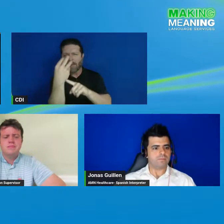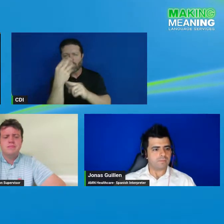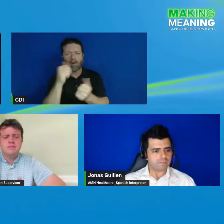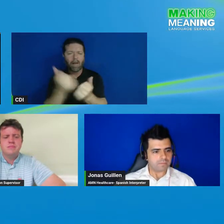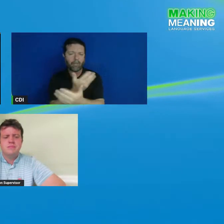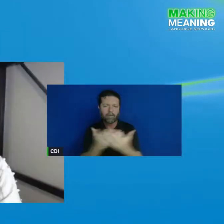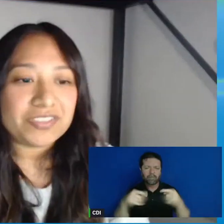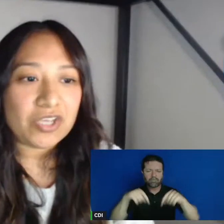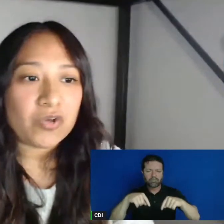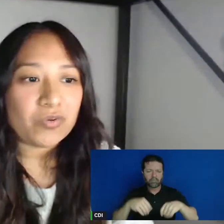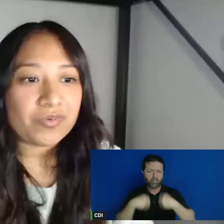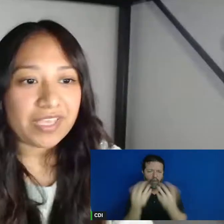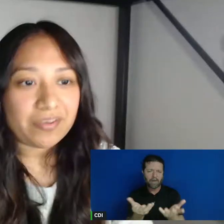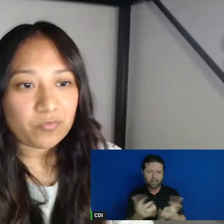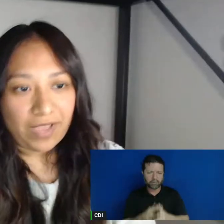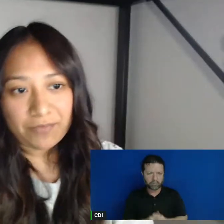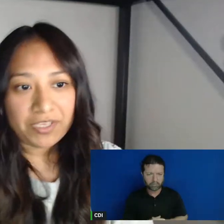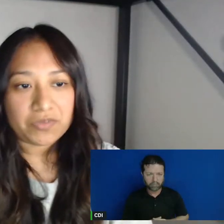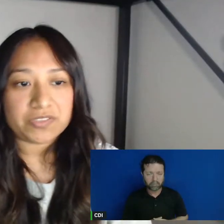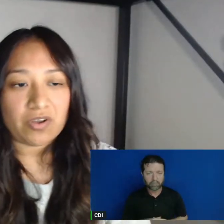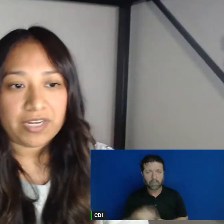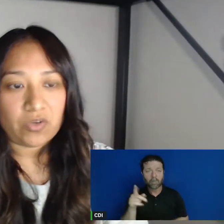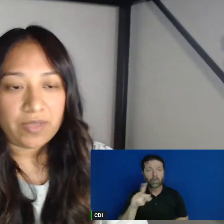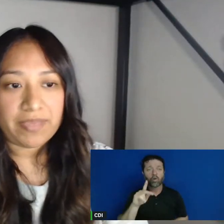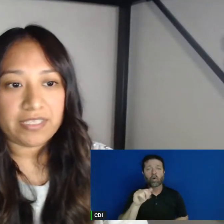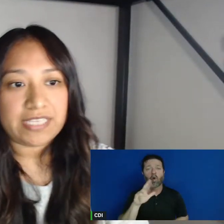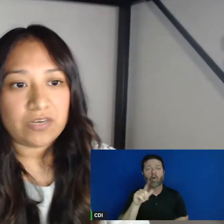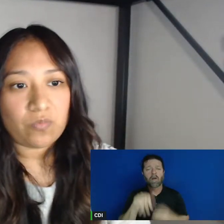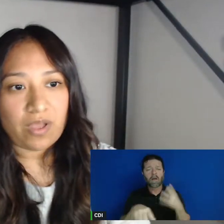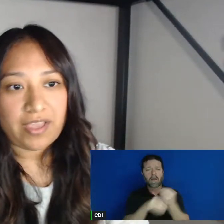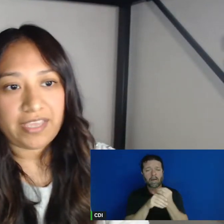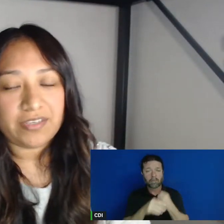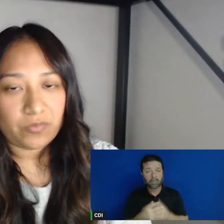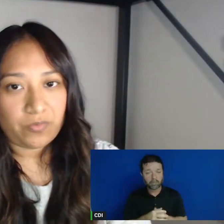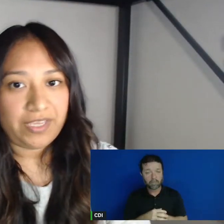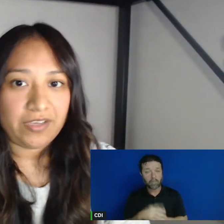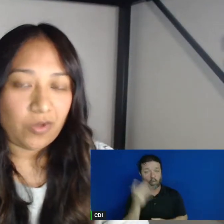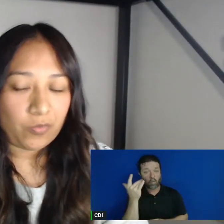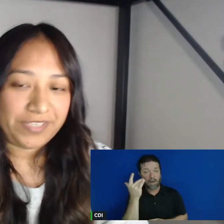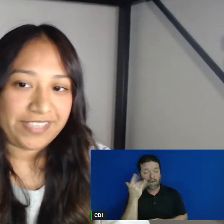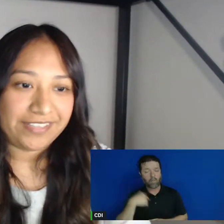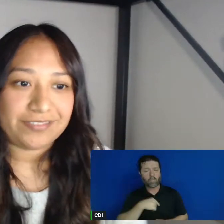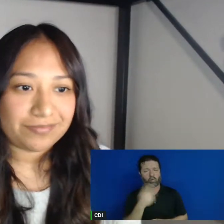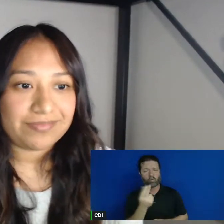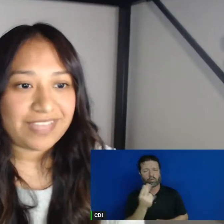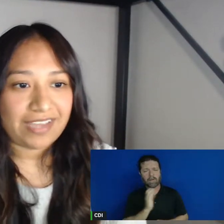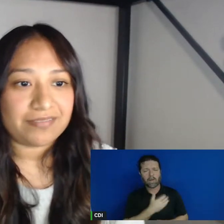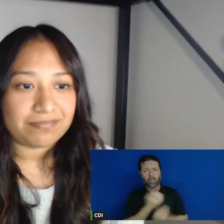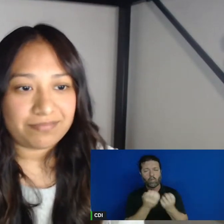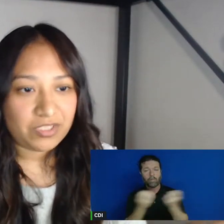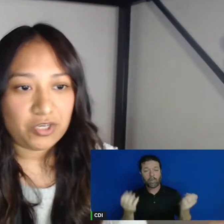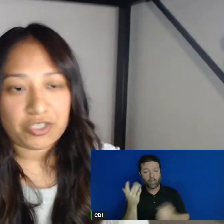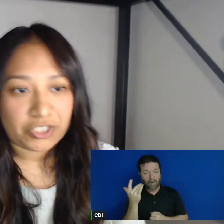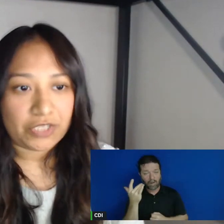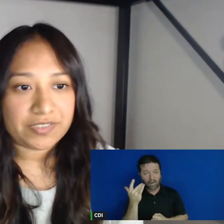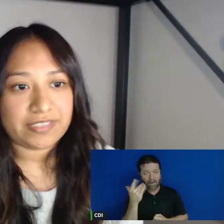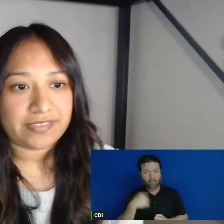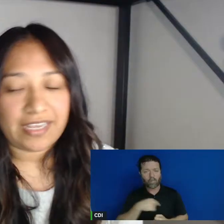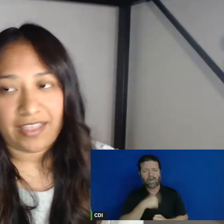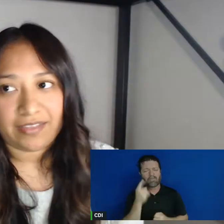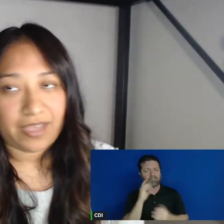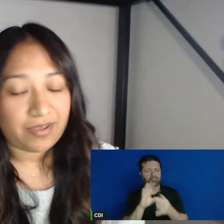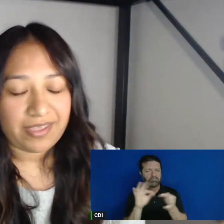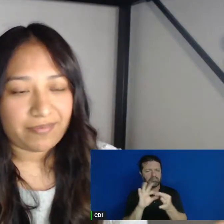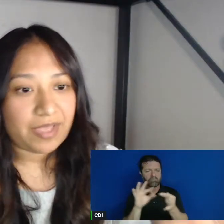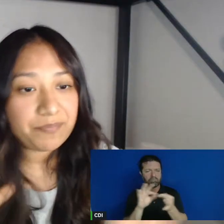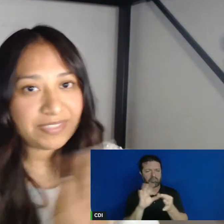sorry. oh no, go ahead. So why we use our equipment and why we always say that you should use this